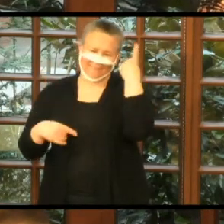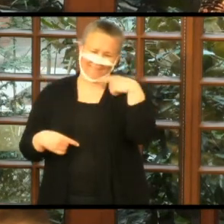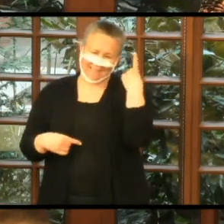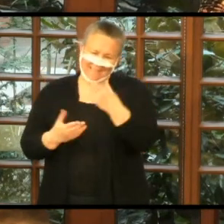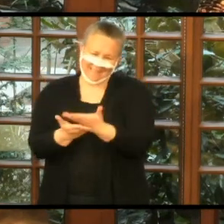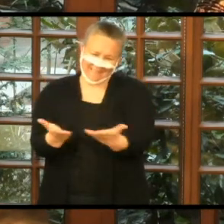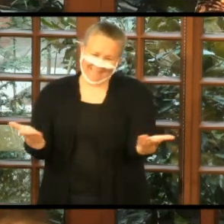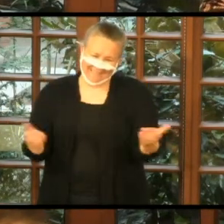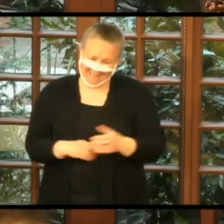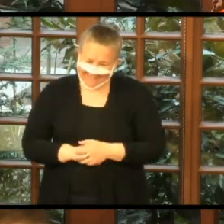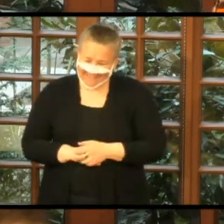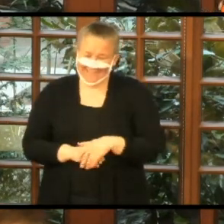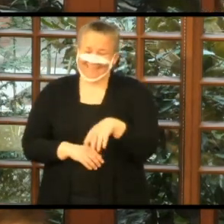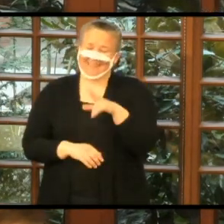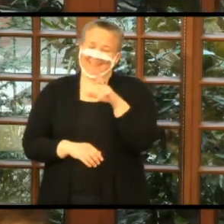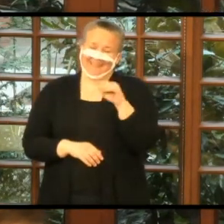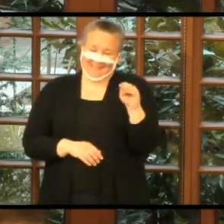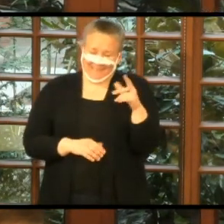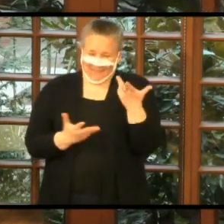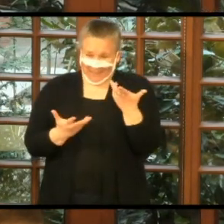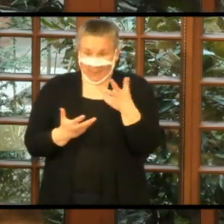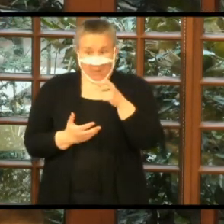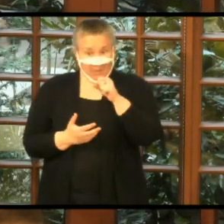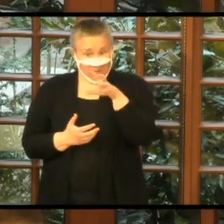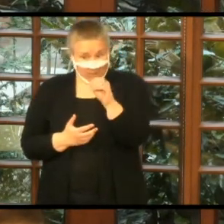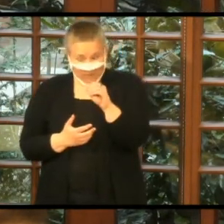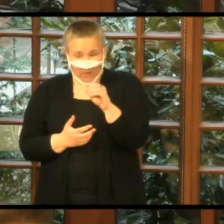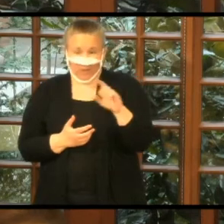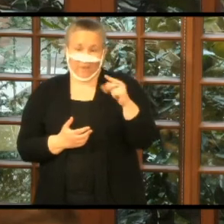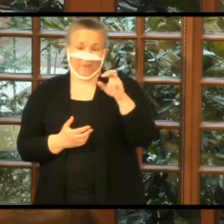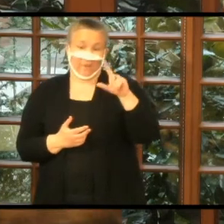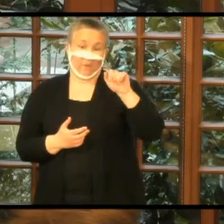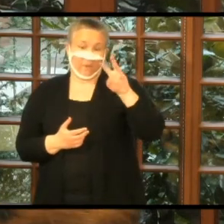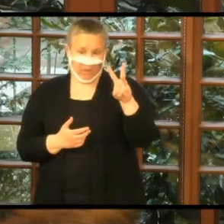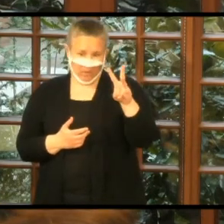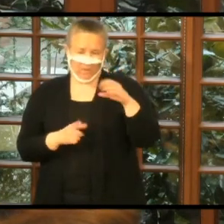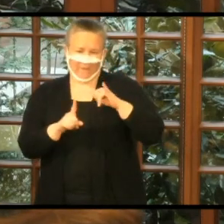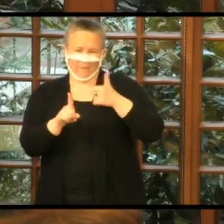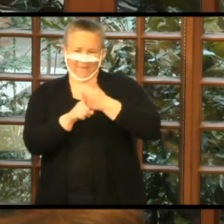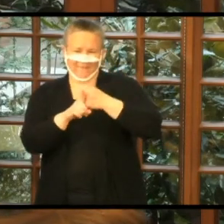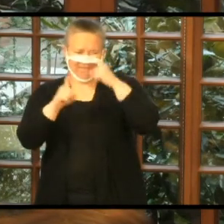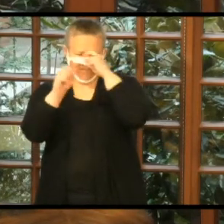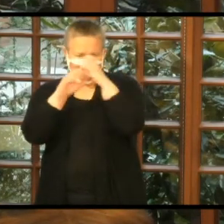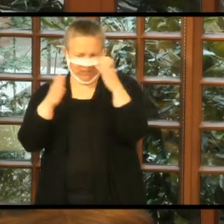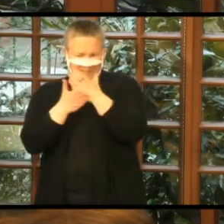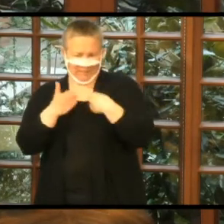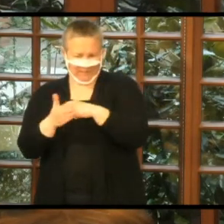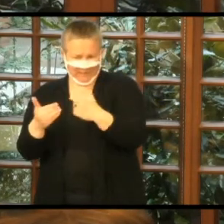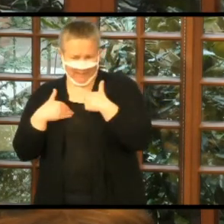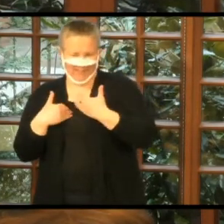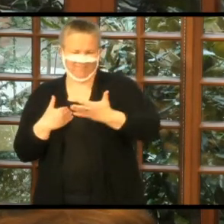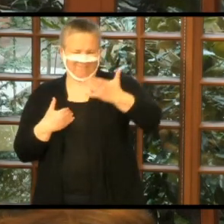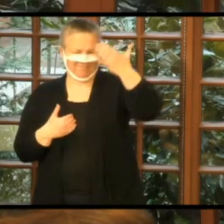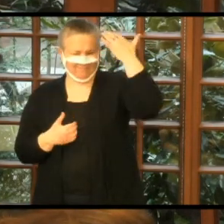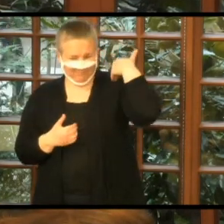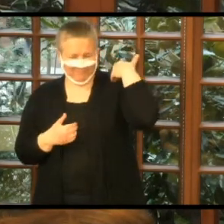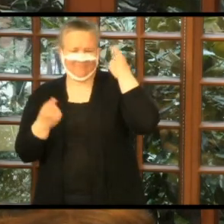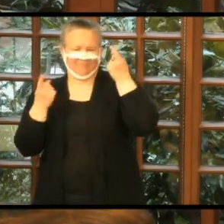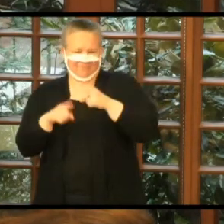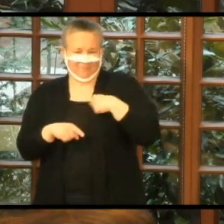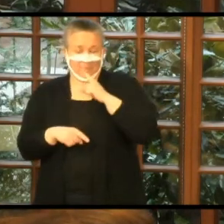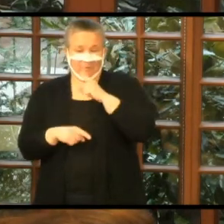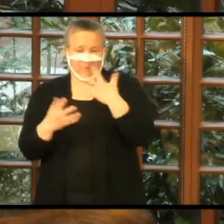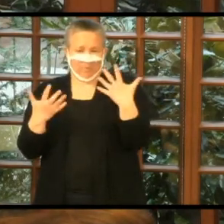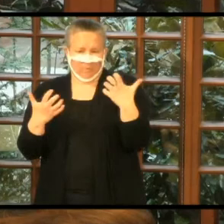faces here. So the Claw was a vision that some of us had many years ago. We really wanted